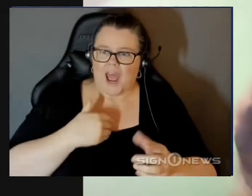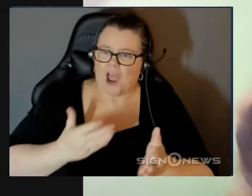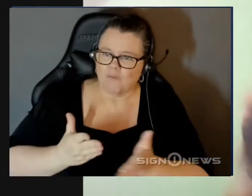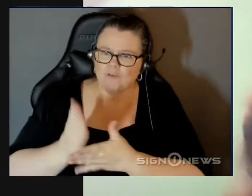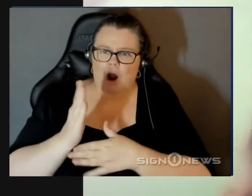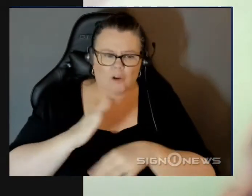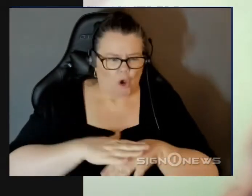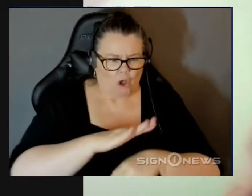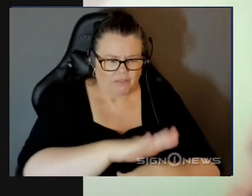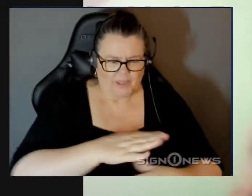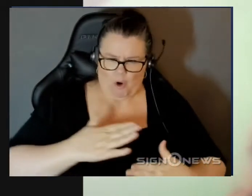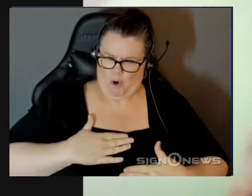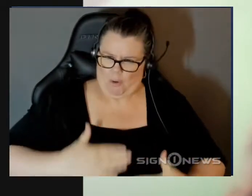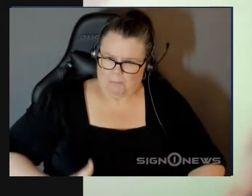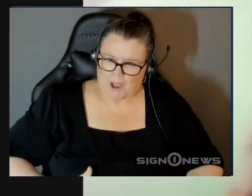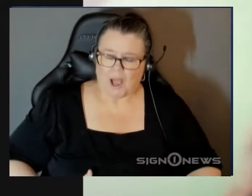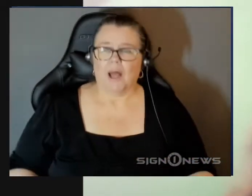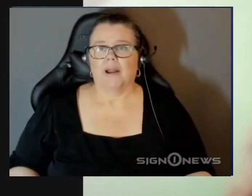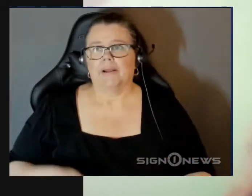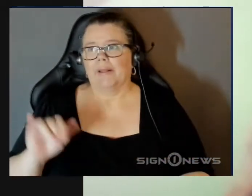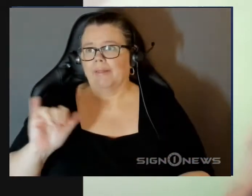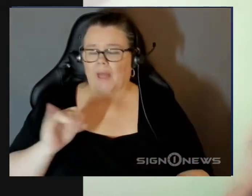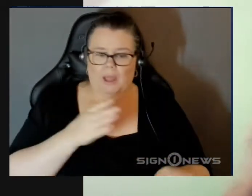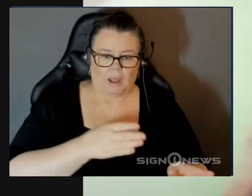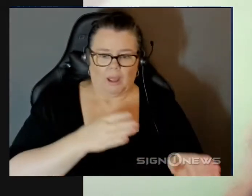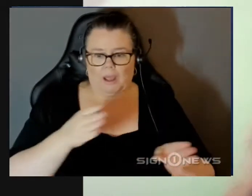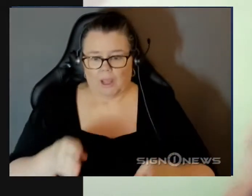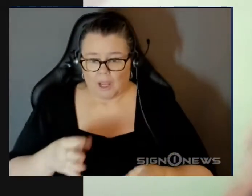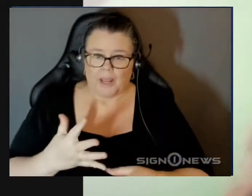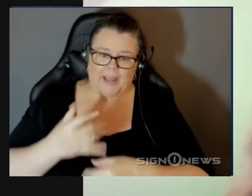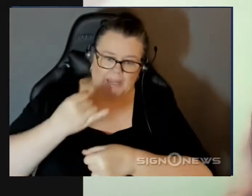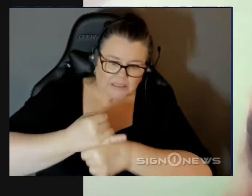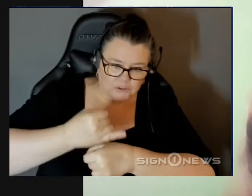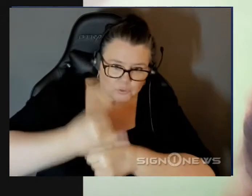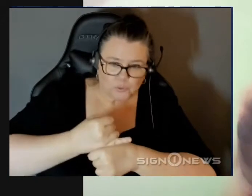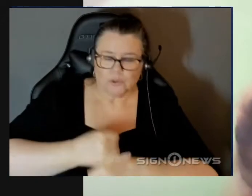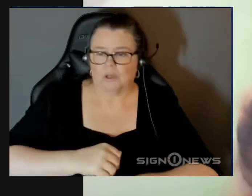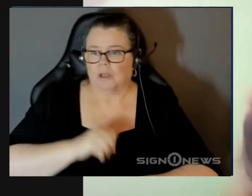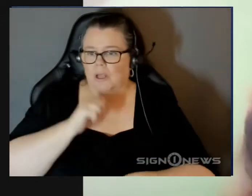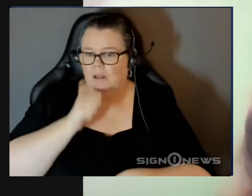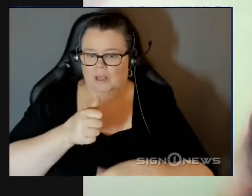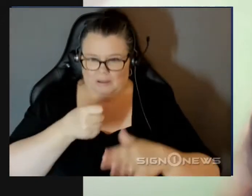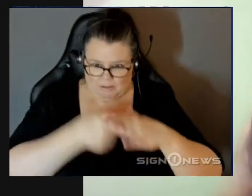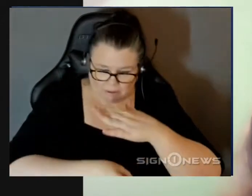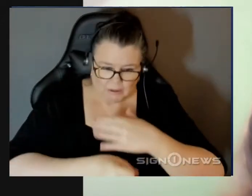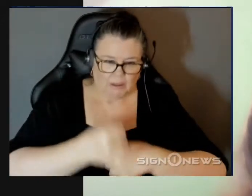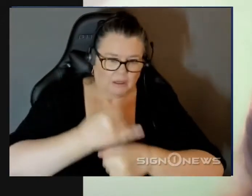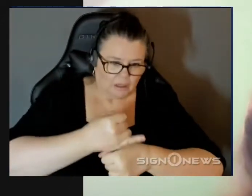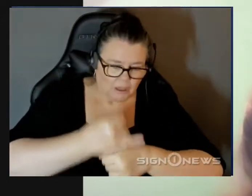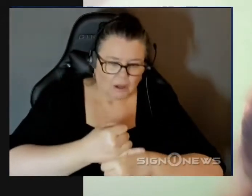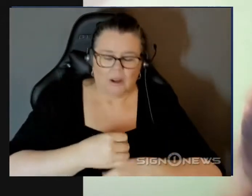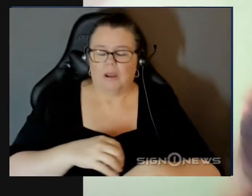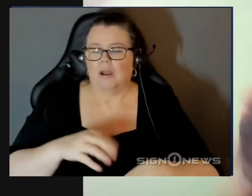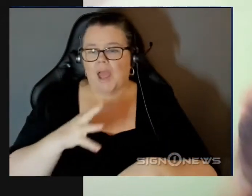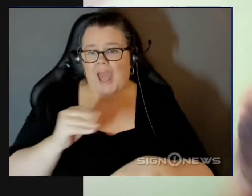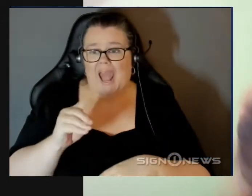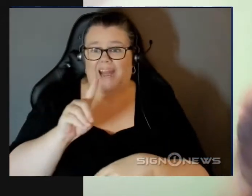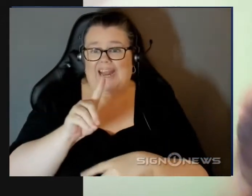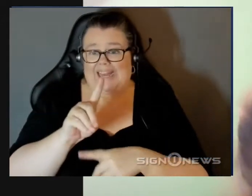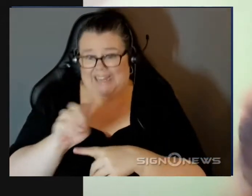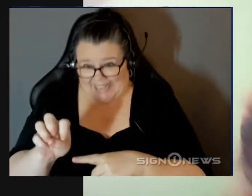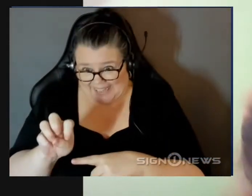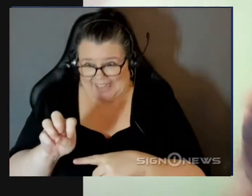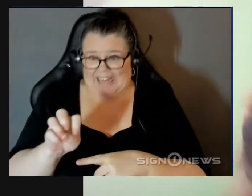and then deinstitutionalization, and then looking at the emergence of certain kinds of federal civil rights laws like the Rehabilitation Act and the American with Disabilities